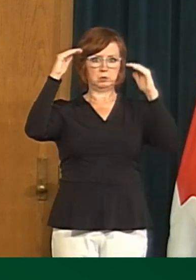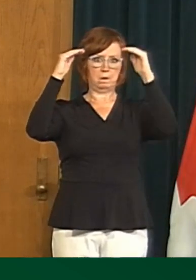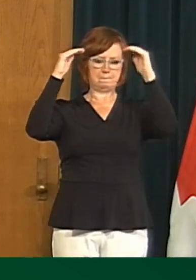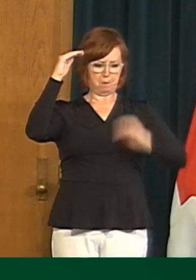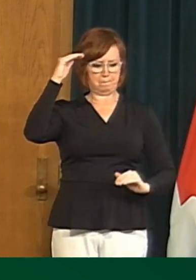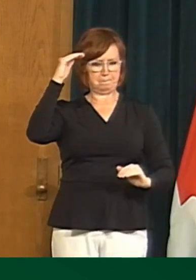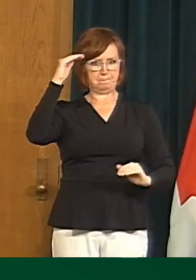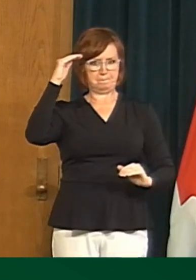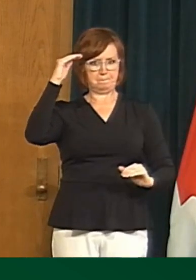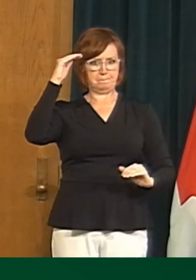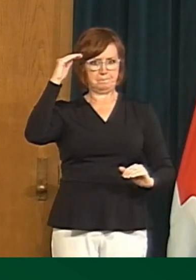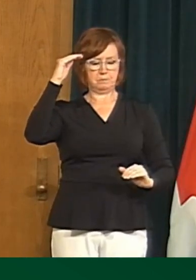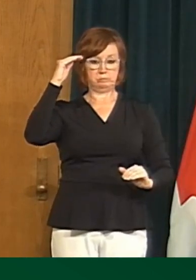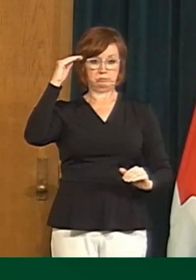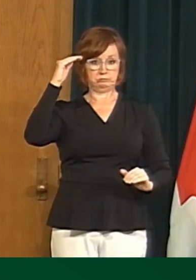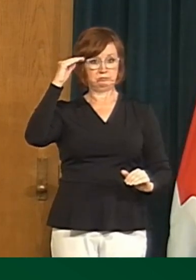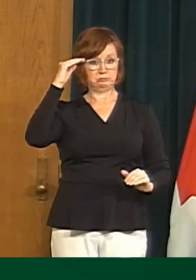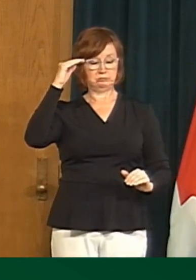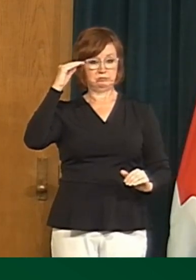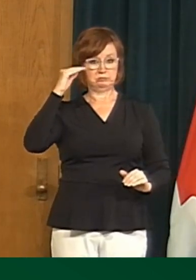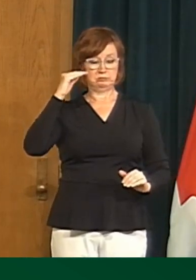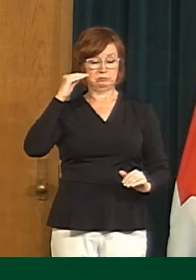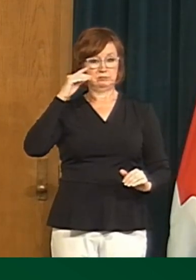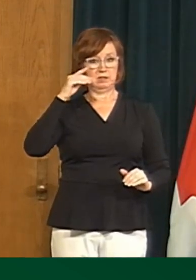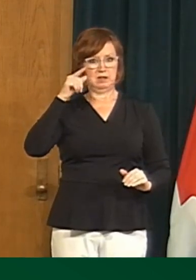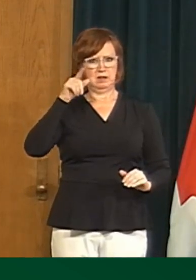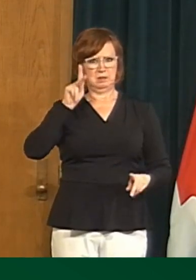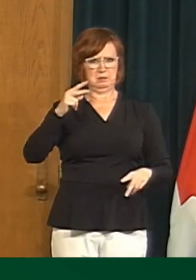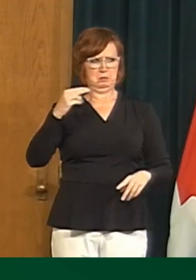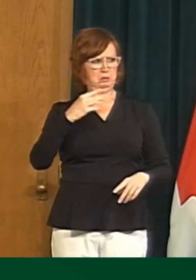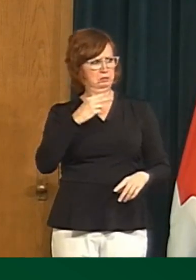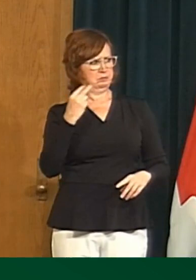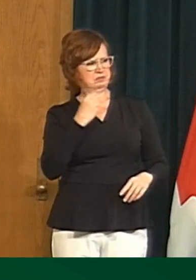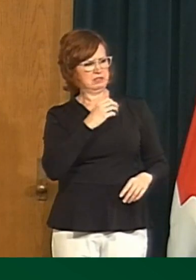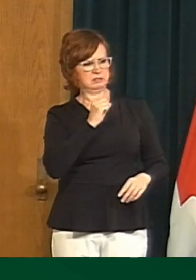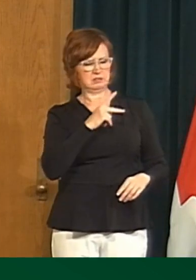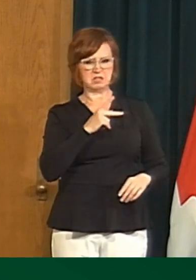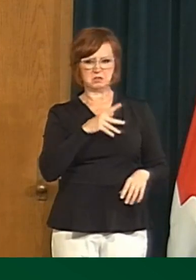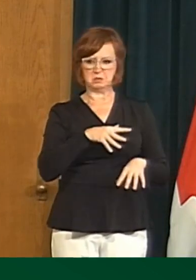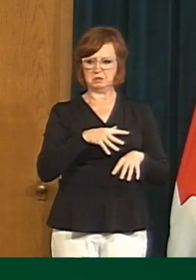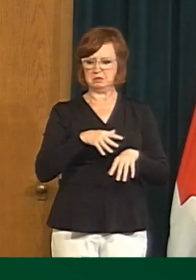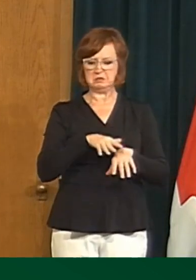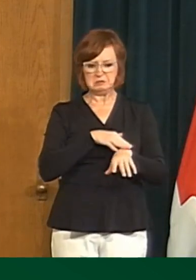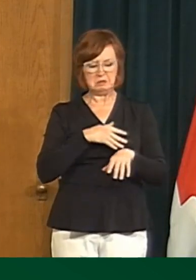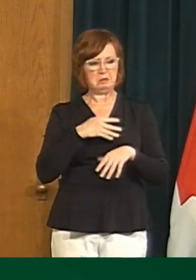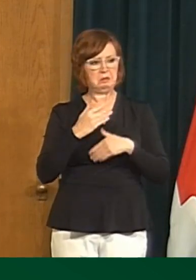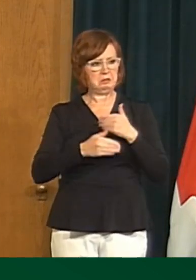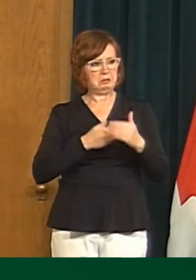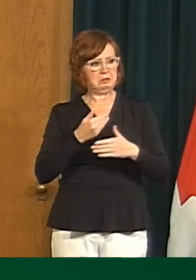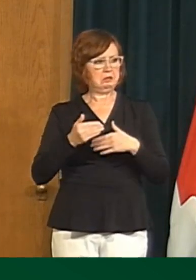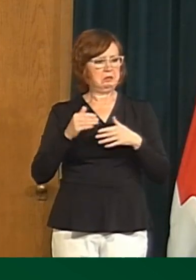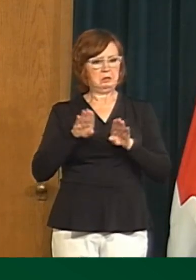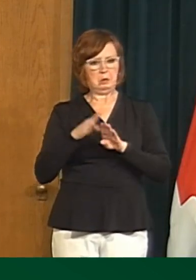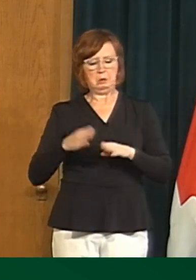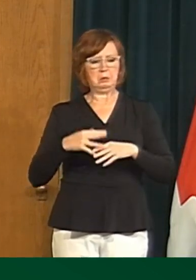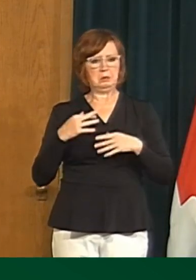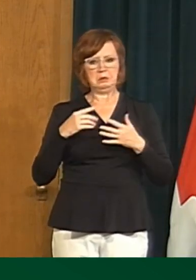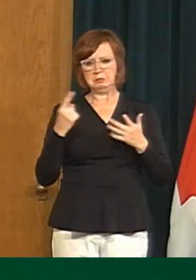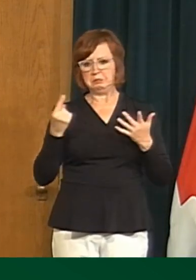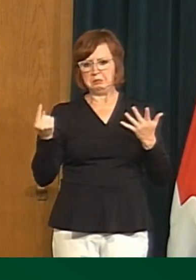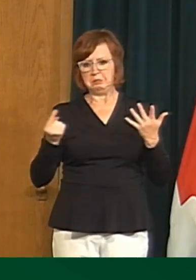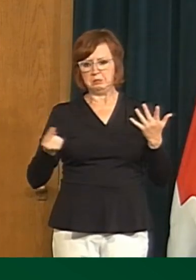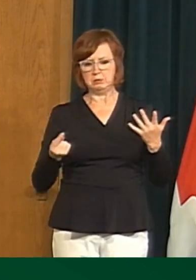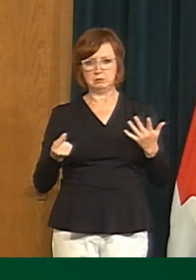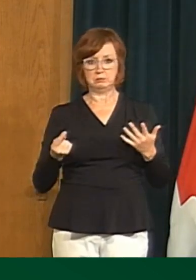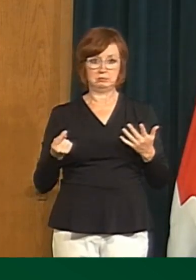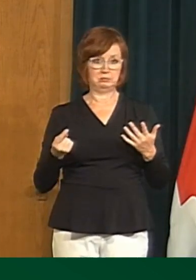few items, but we need to ensure that we are moving safely. We need to preserve these type of very powerful stats. These are not stats, these